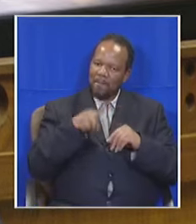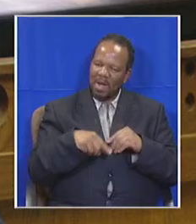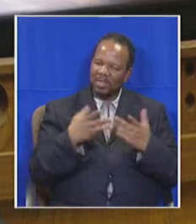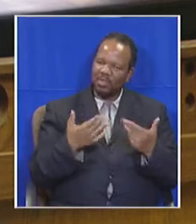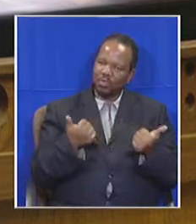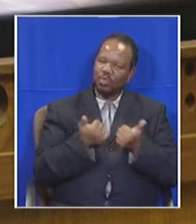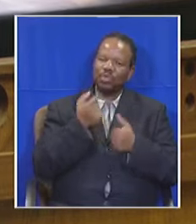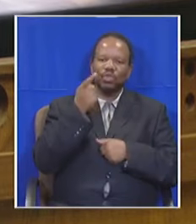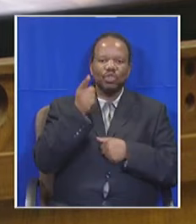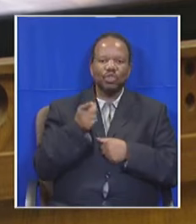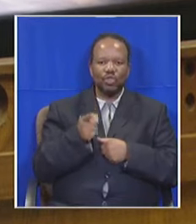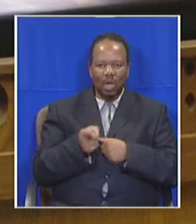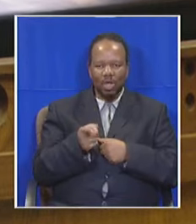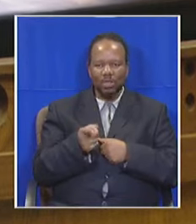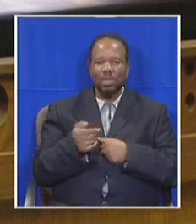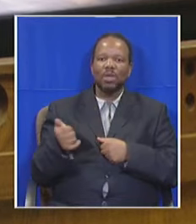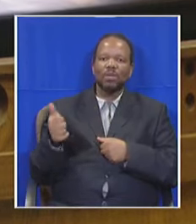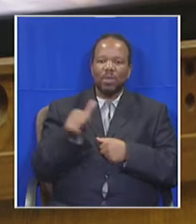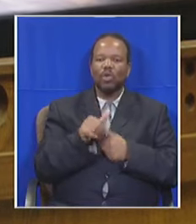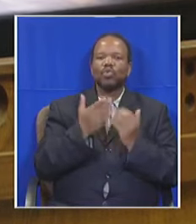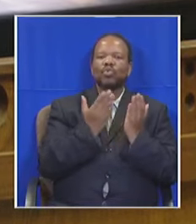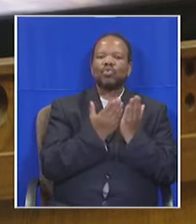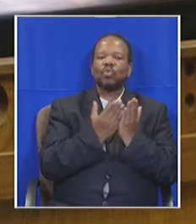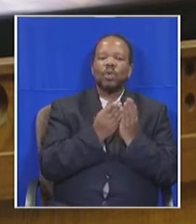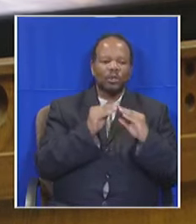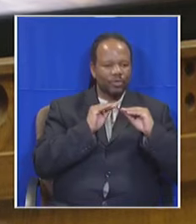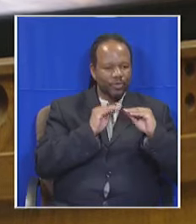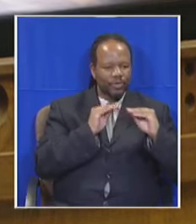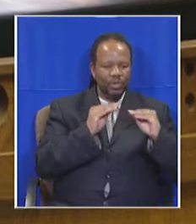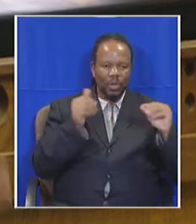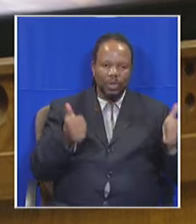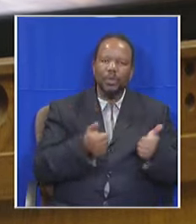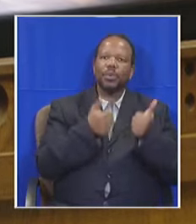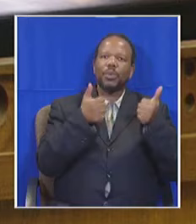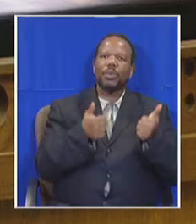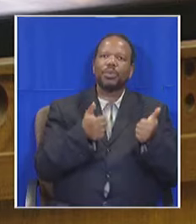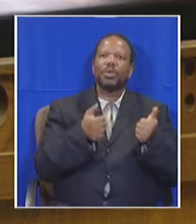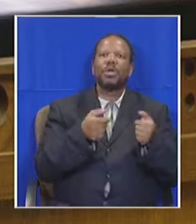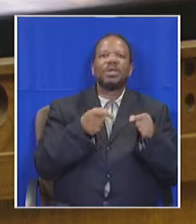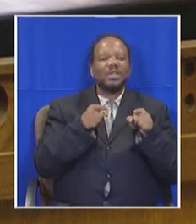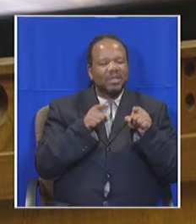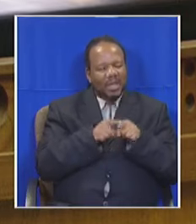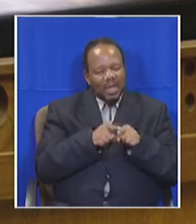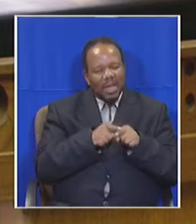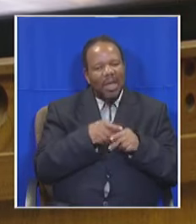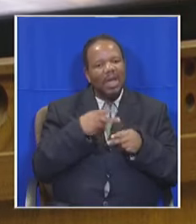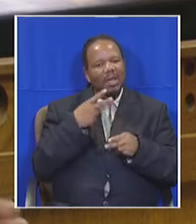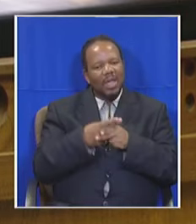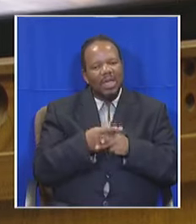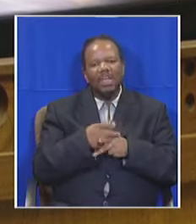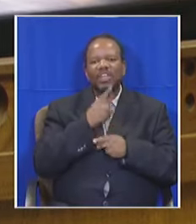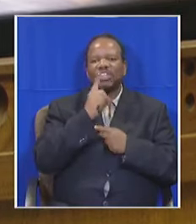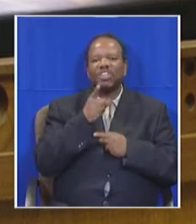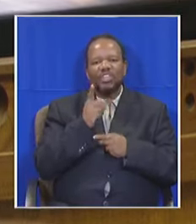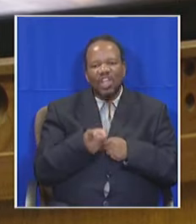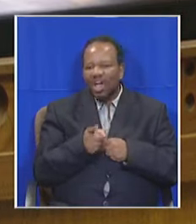teachers who can go back into our schools and give quality teaching. We are recycling ignorance. We've got teachers who are